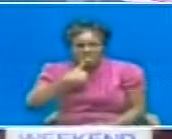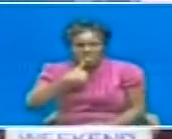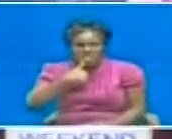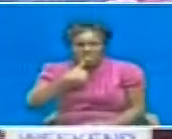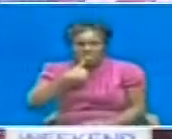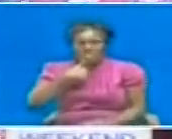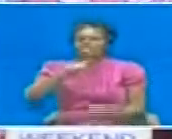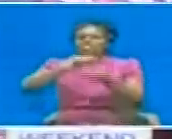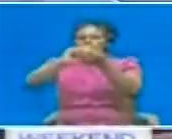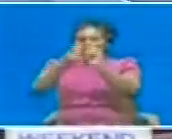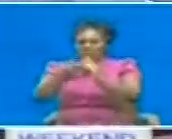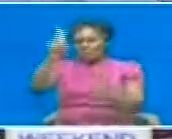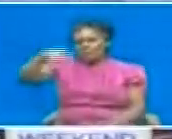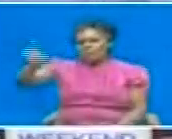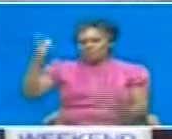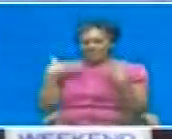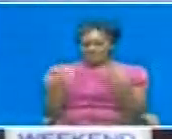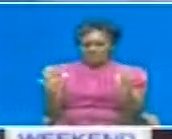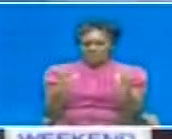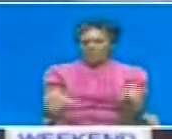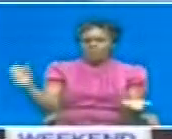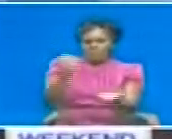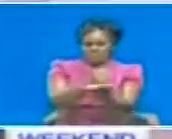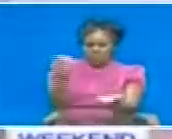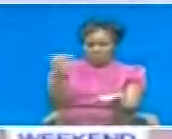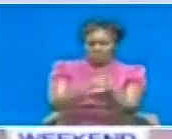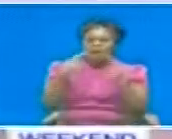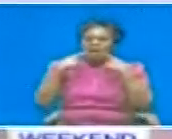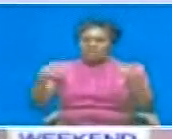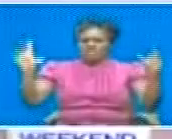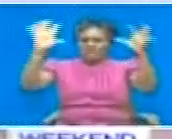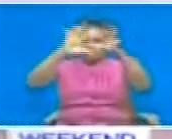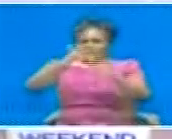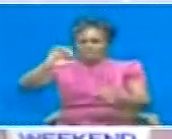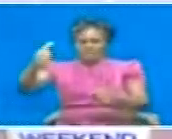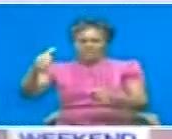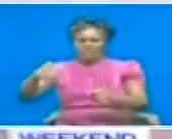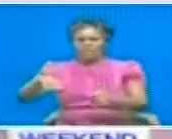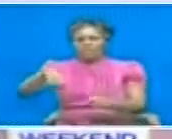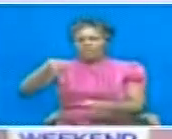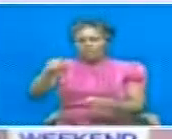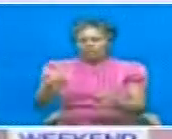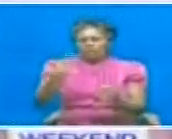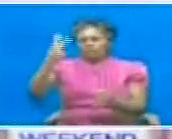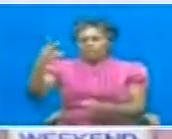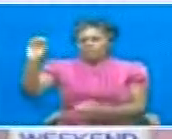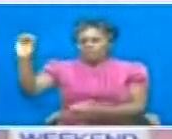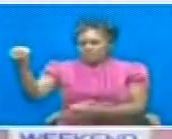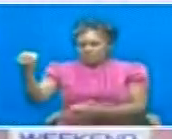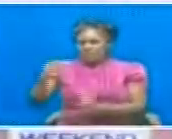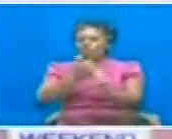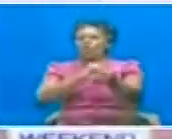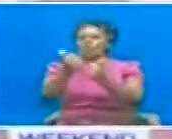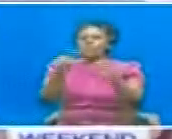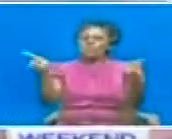That was amended and it was passed. The recruits have now been asked to join other interested candidates on April the 20th and